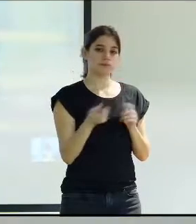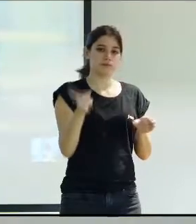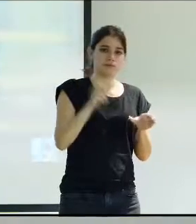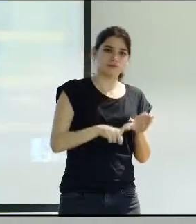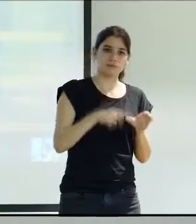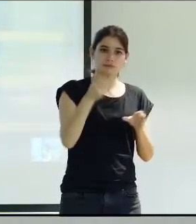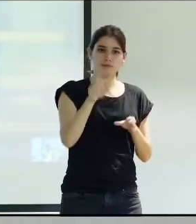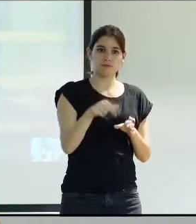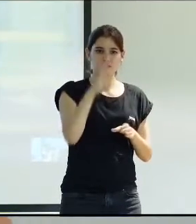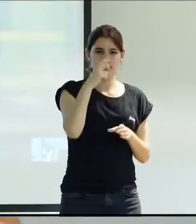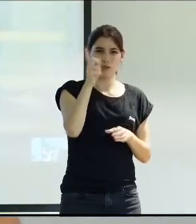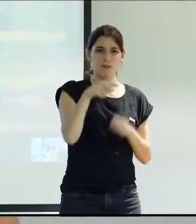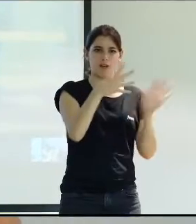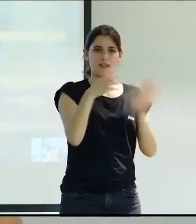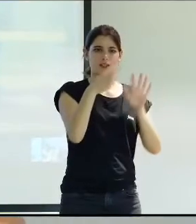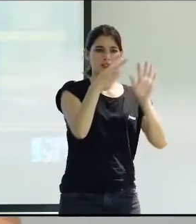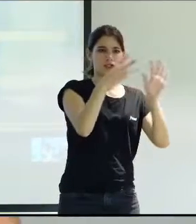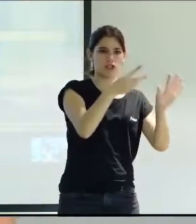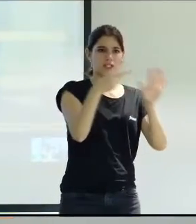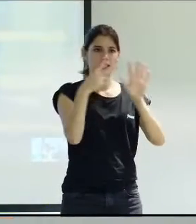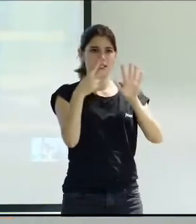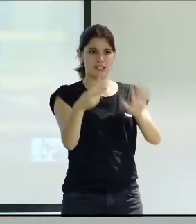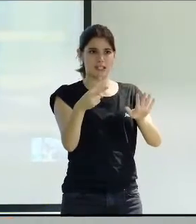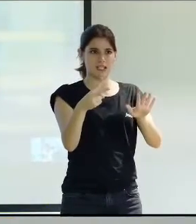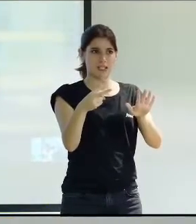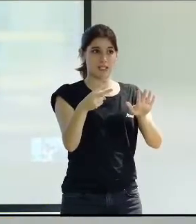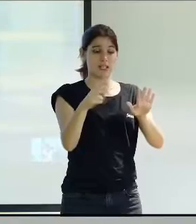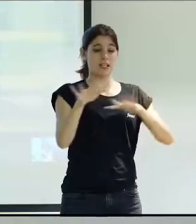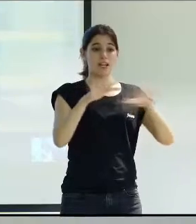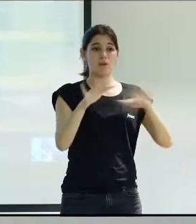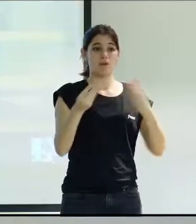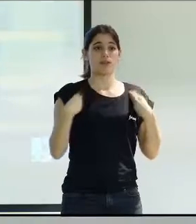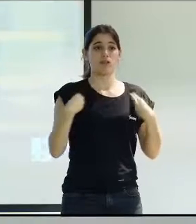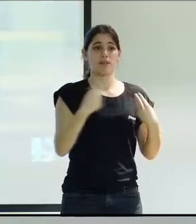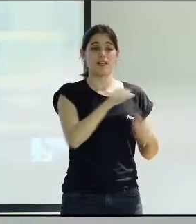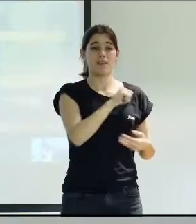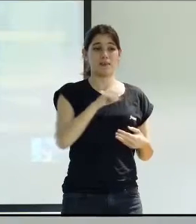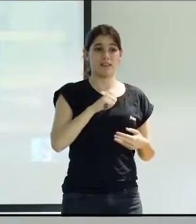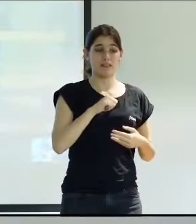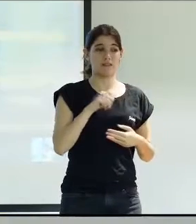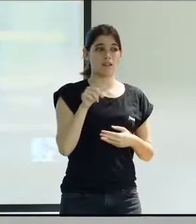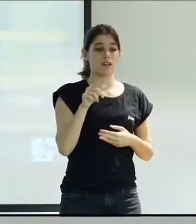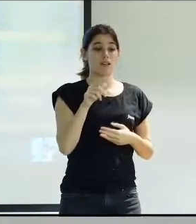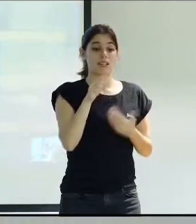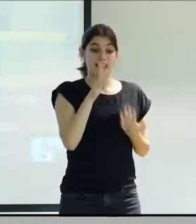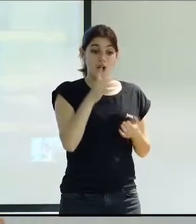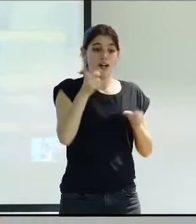And our speaker was part of the Living